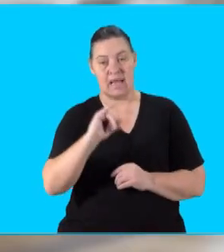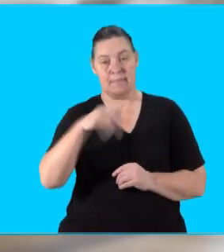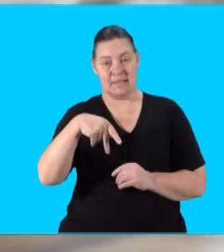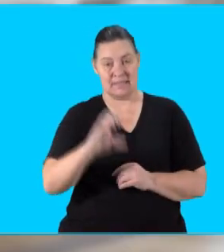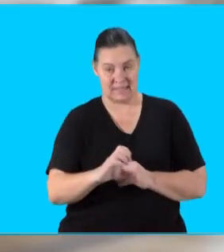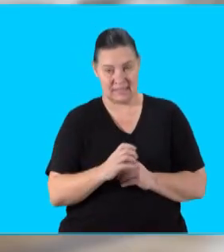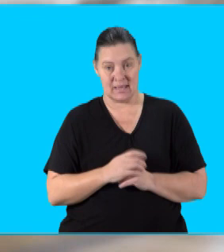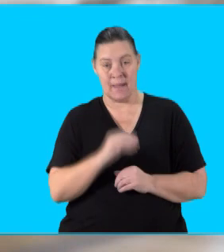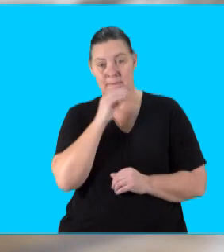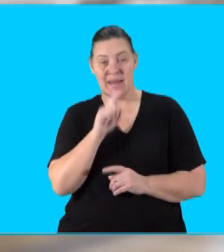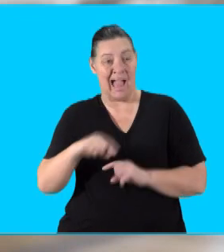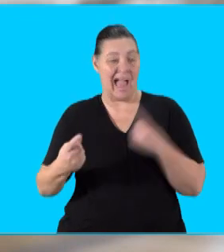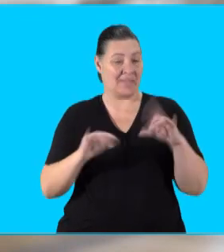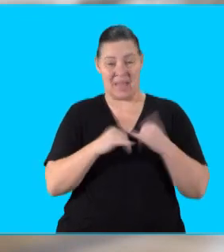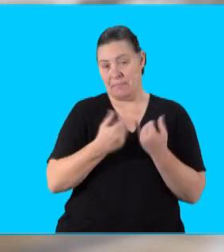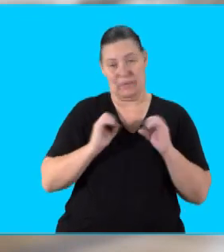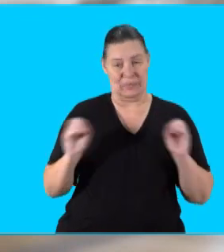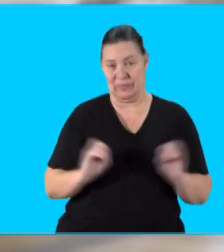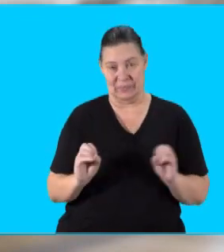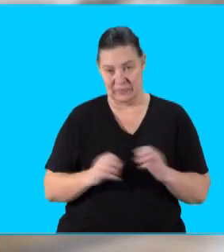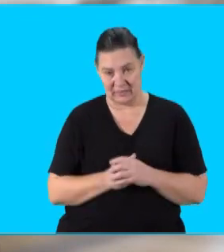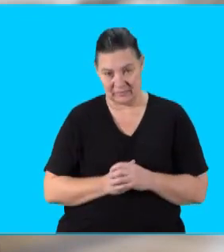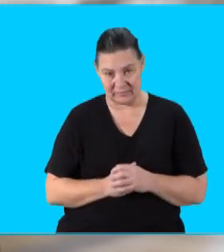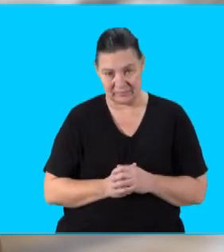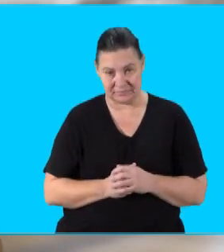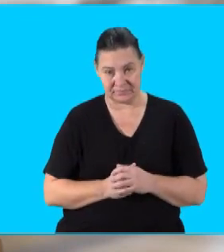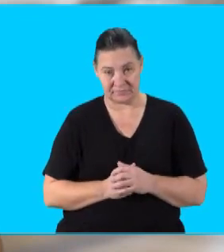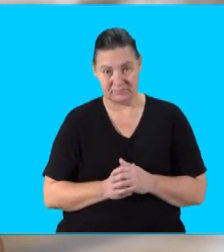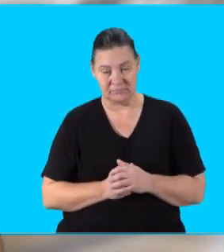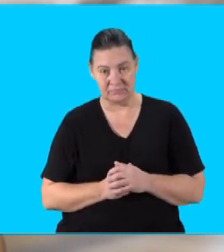CIPC, there's no any other company that can use our name.